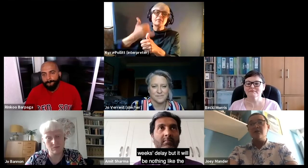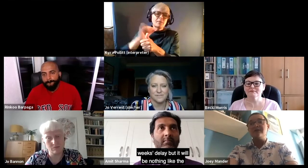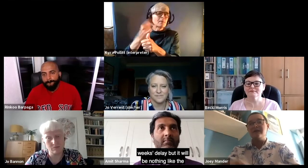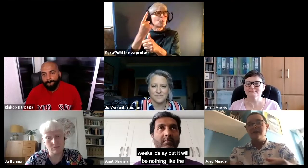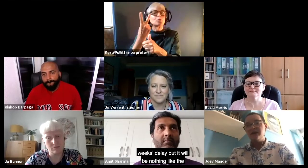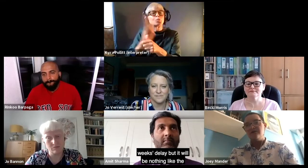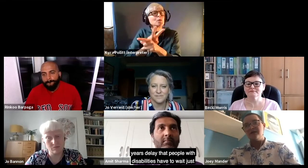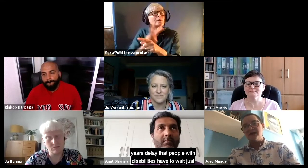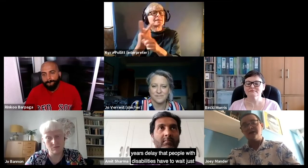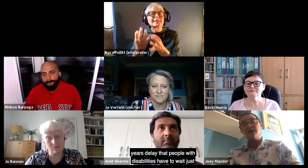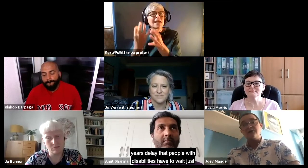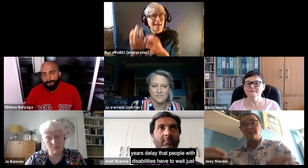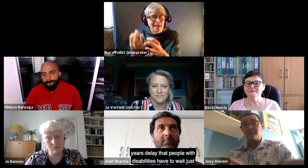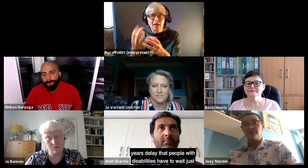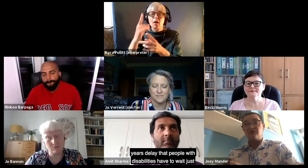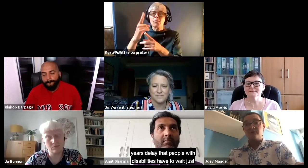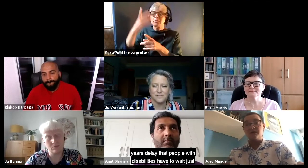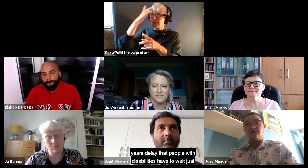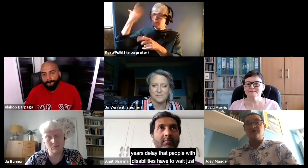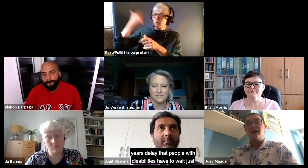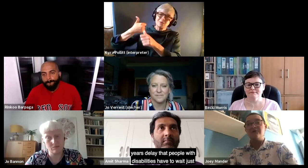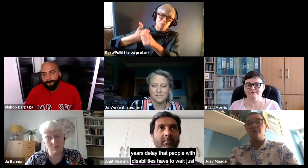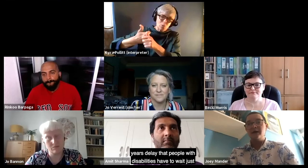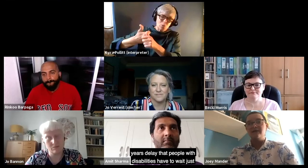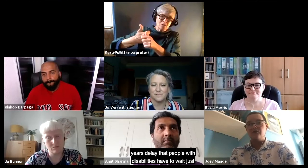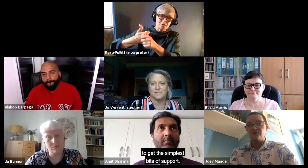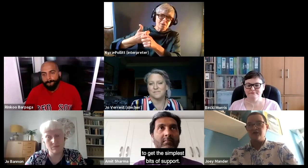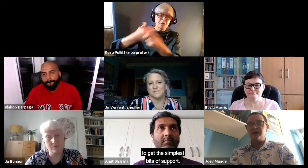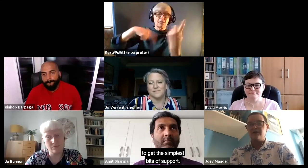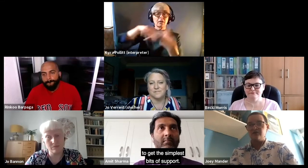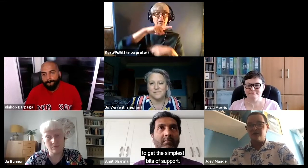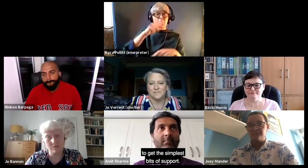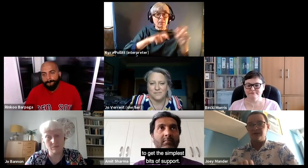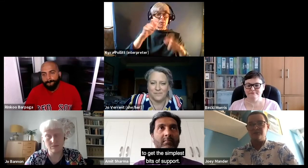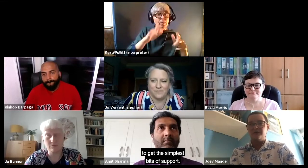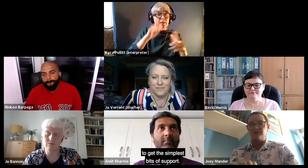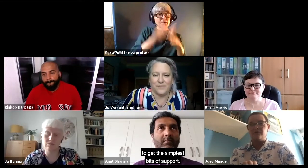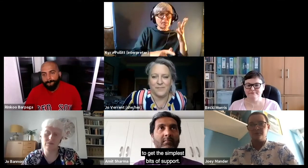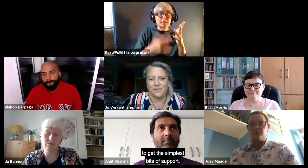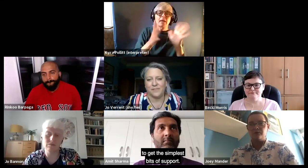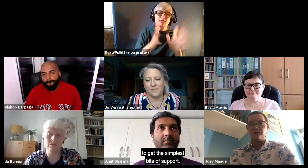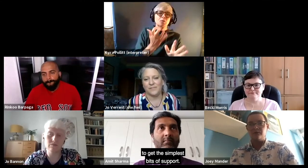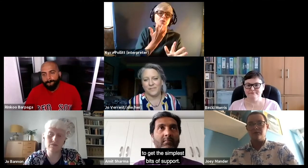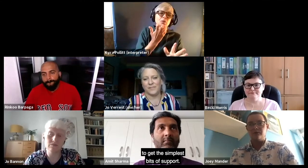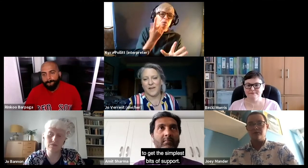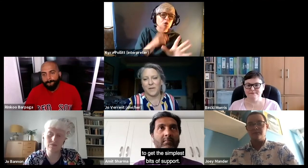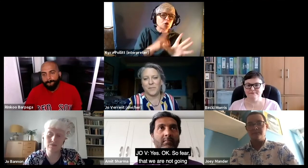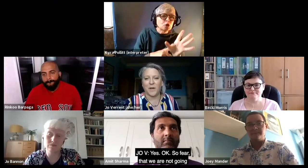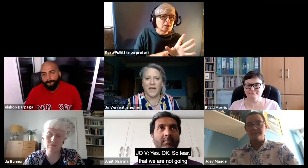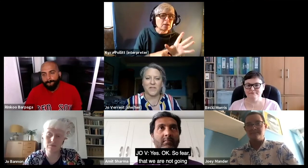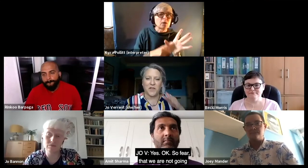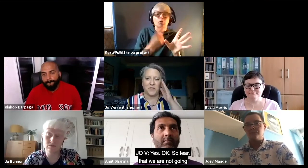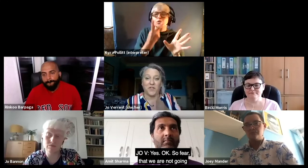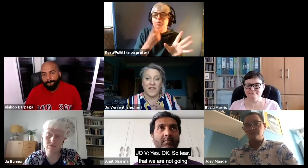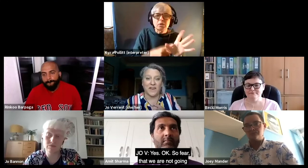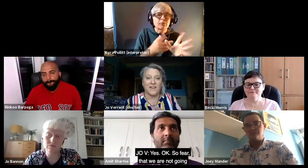nothing like the years delay that people with disabilities have to wait just to get the simplest bits of support. Yeah.